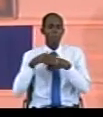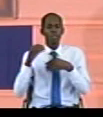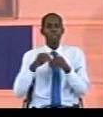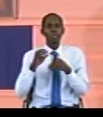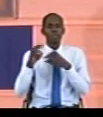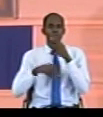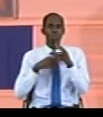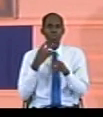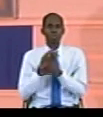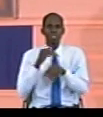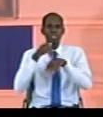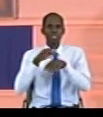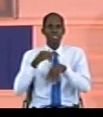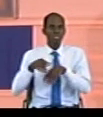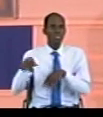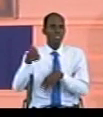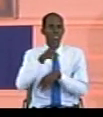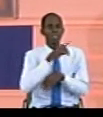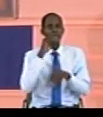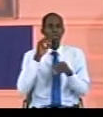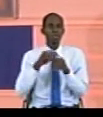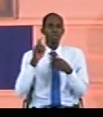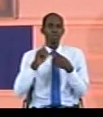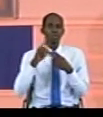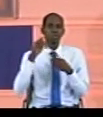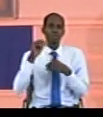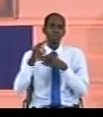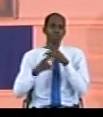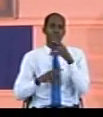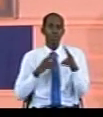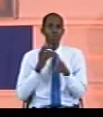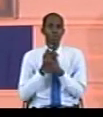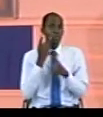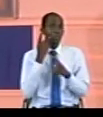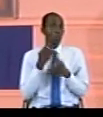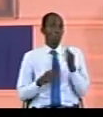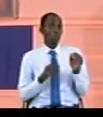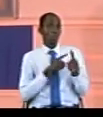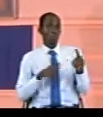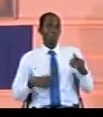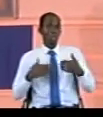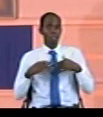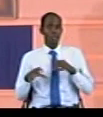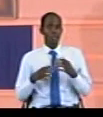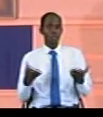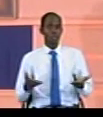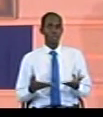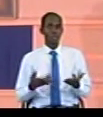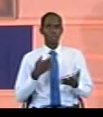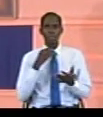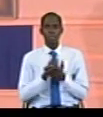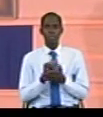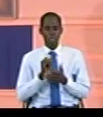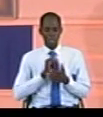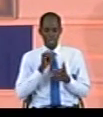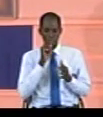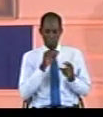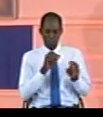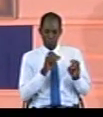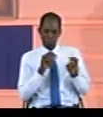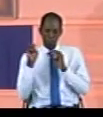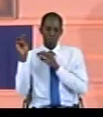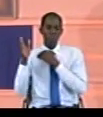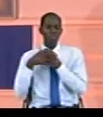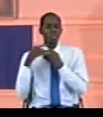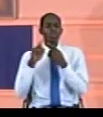also sent them into the world. You see what the Lord has done? He said, I'm leaving, I'm going back to heaven, and now